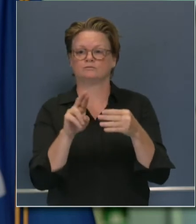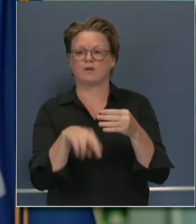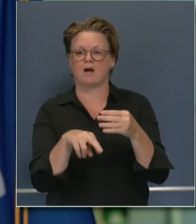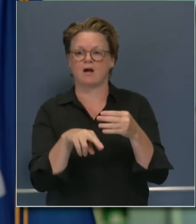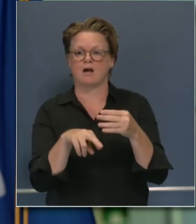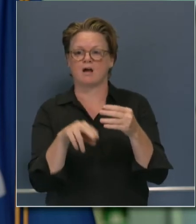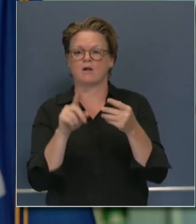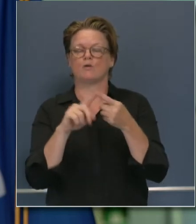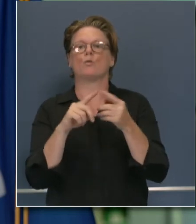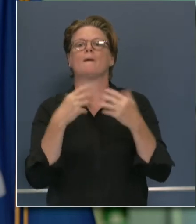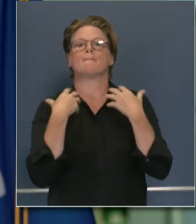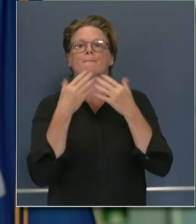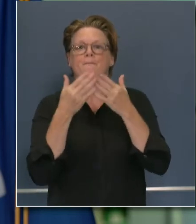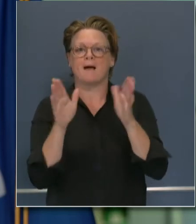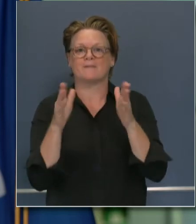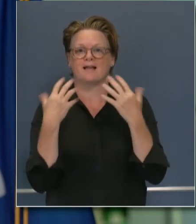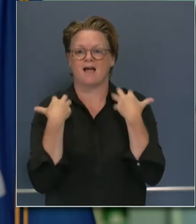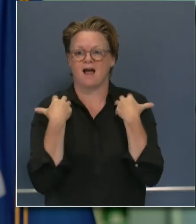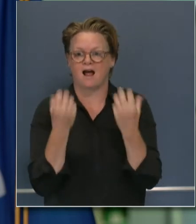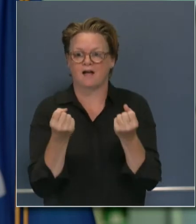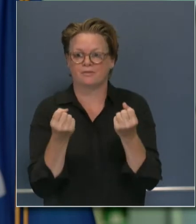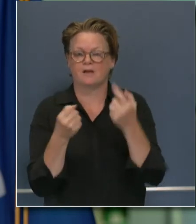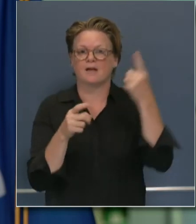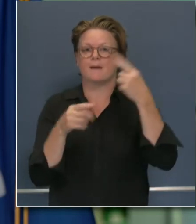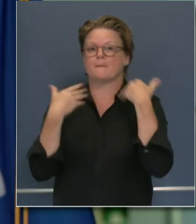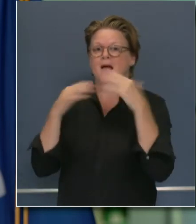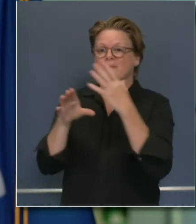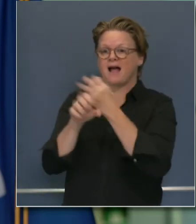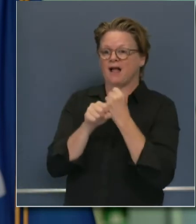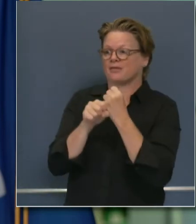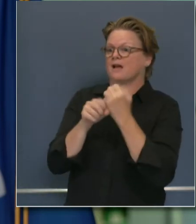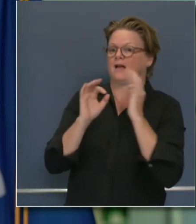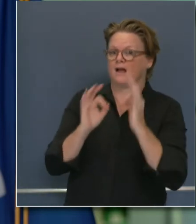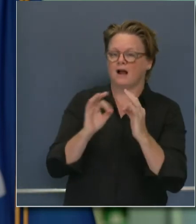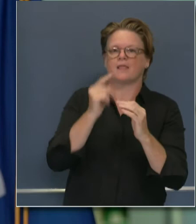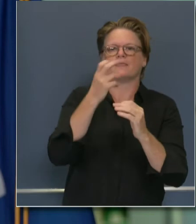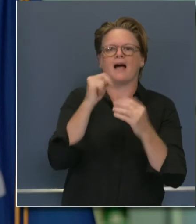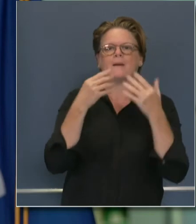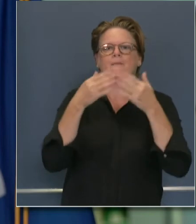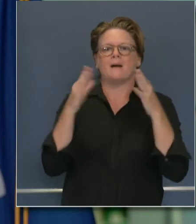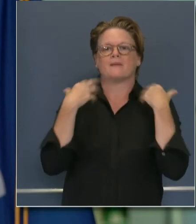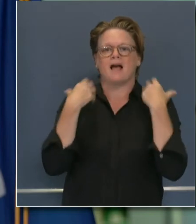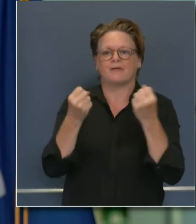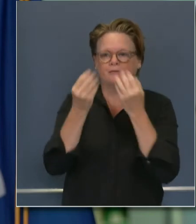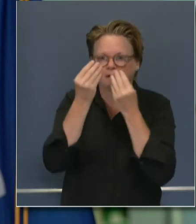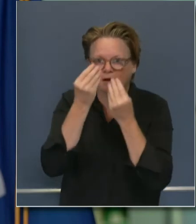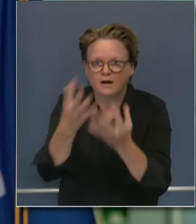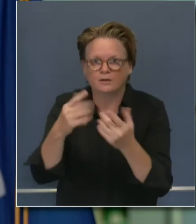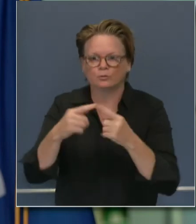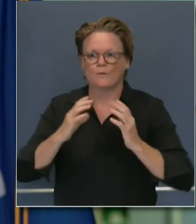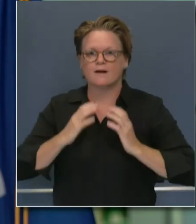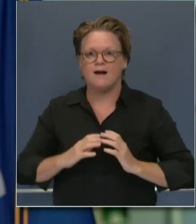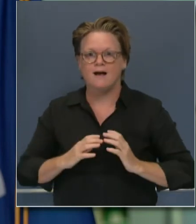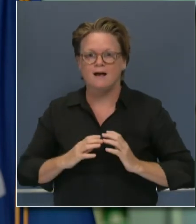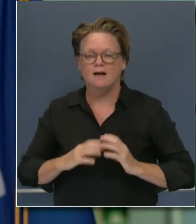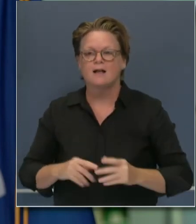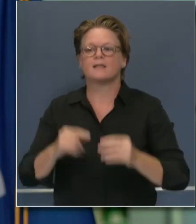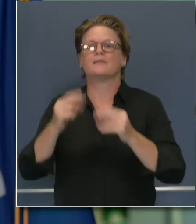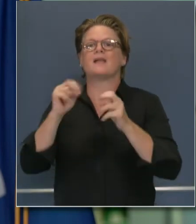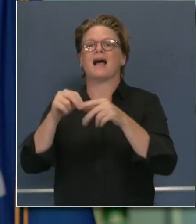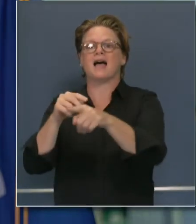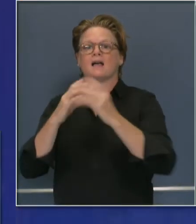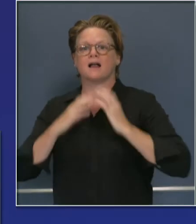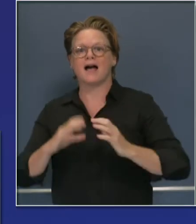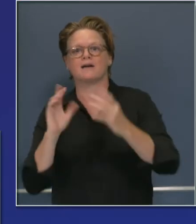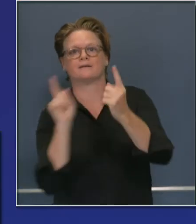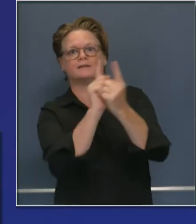departments, to the patient person themselves, to the clinician who might have ordered the test, that's what's included in this price. So that includes the